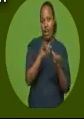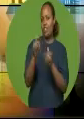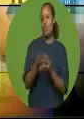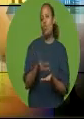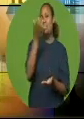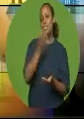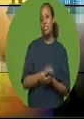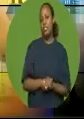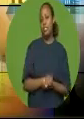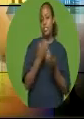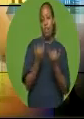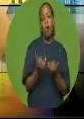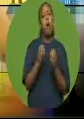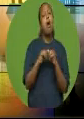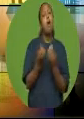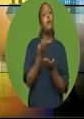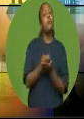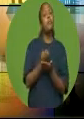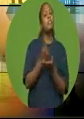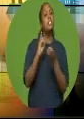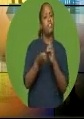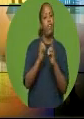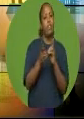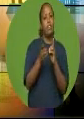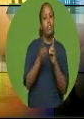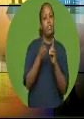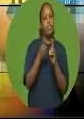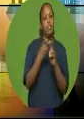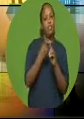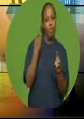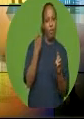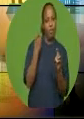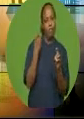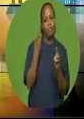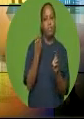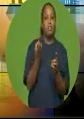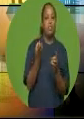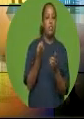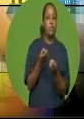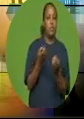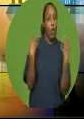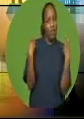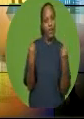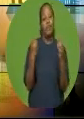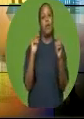wealth. Now let's see how economics is defined from a welfare perspective.